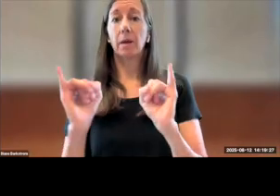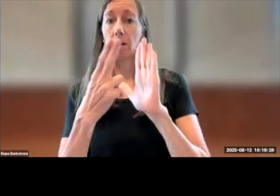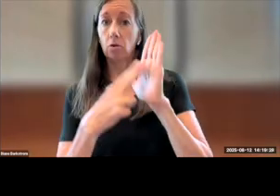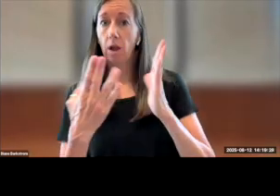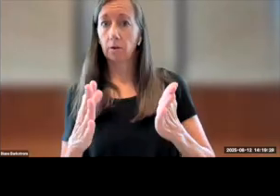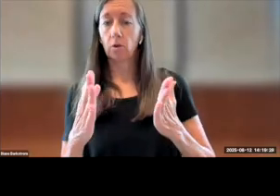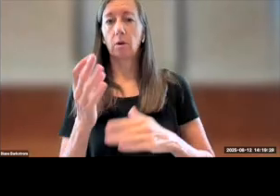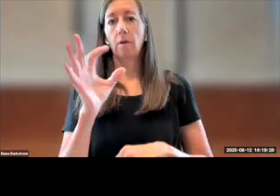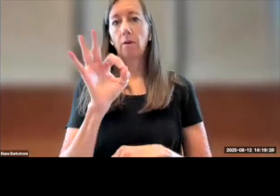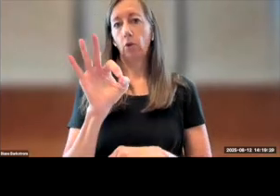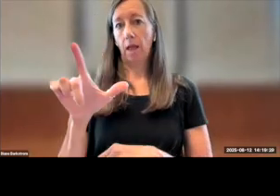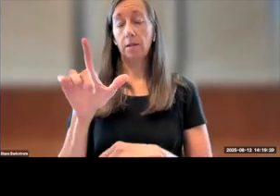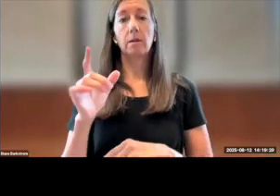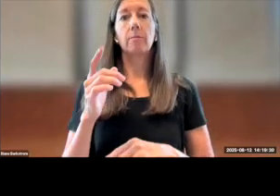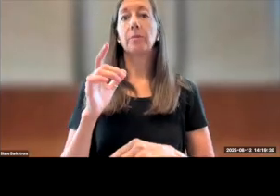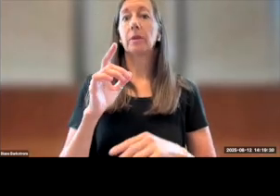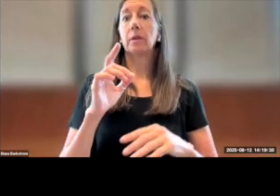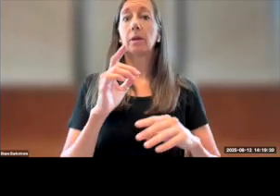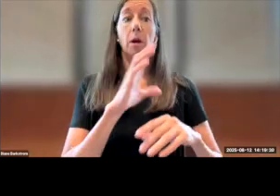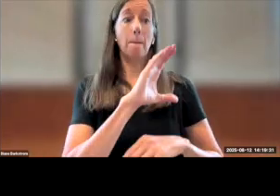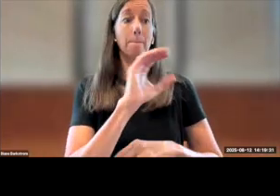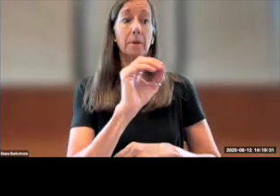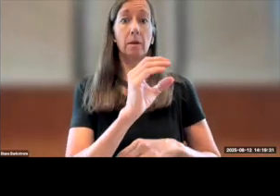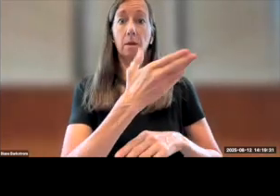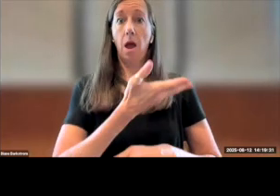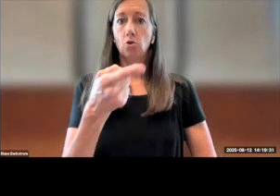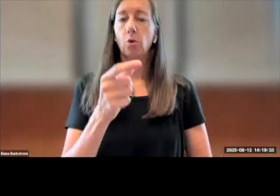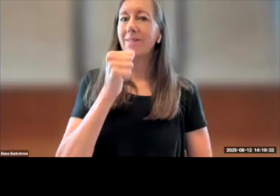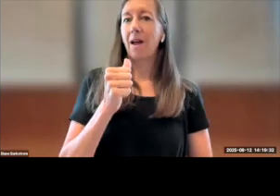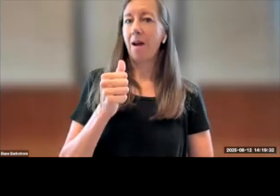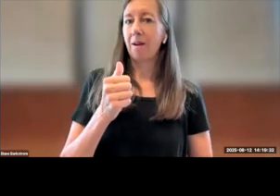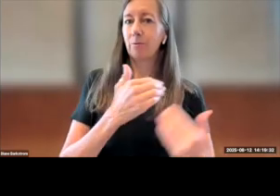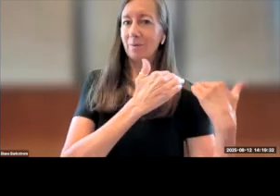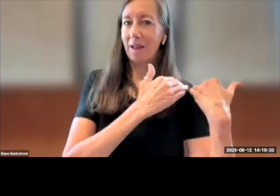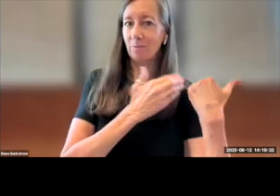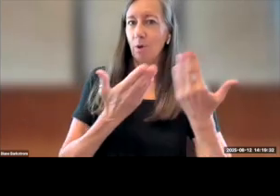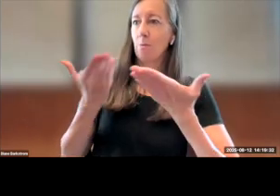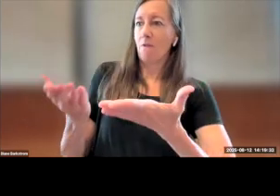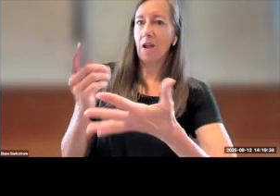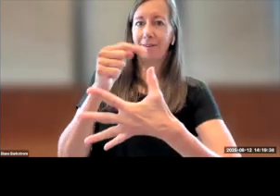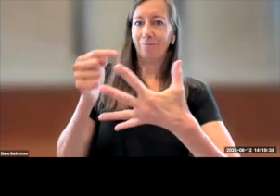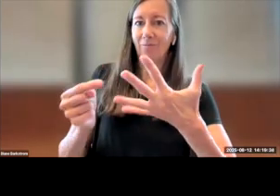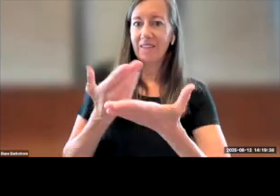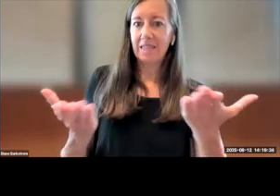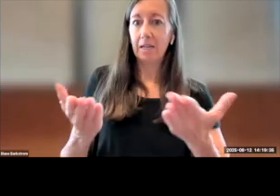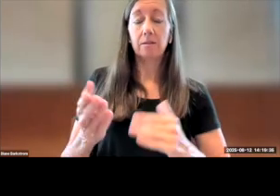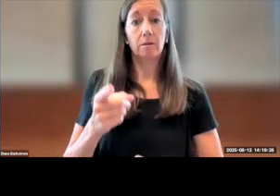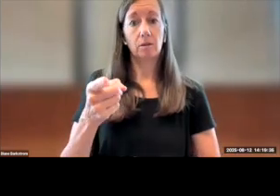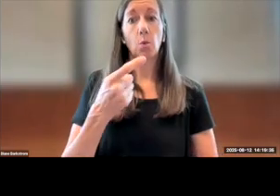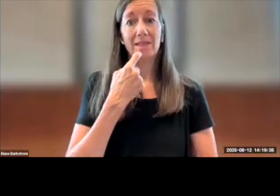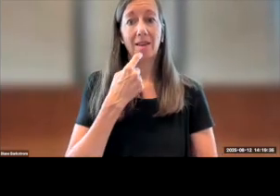or the entity that hires you is not responsible for providing those things. And so it's stated here. So you are under